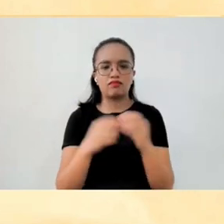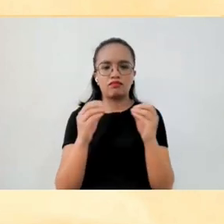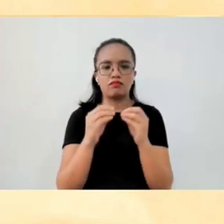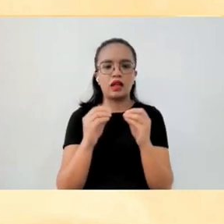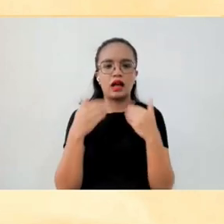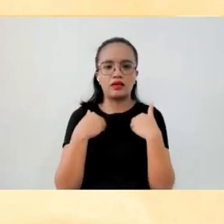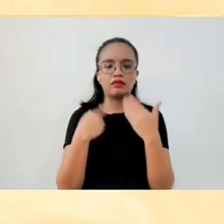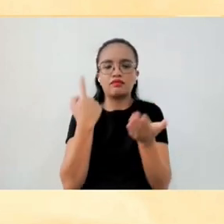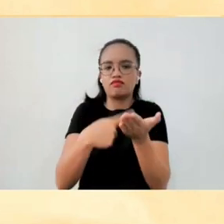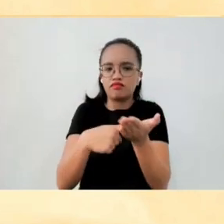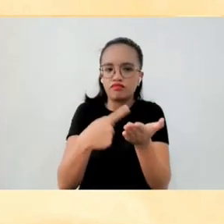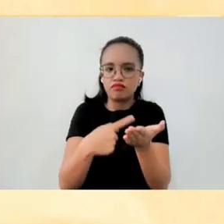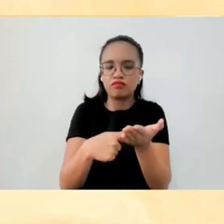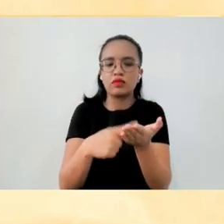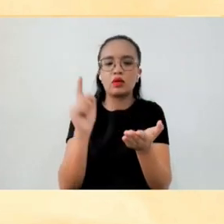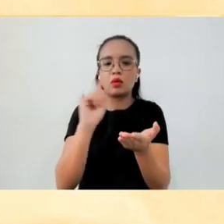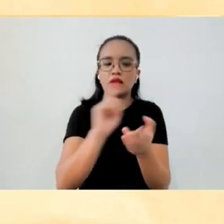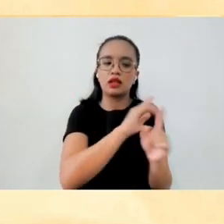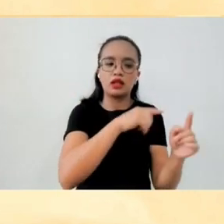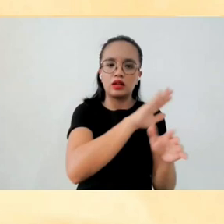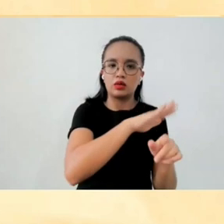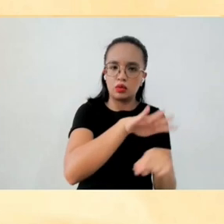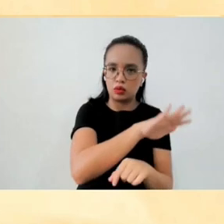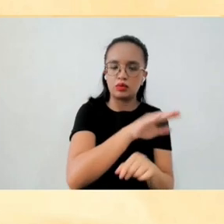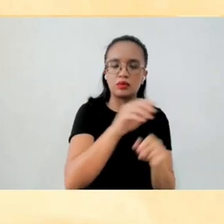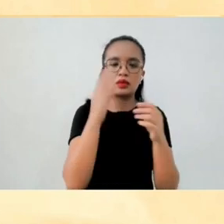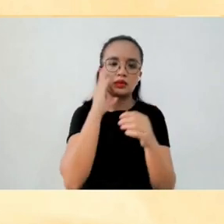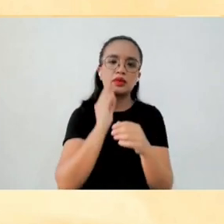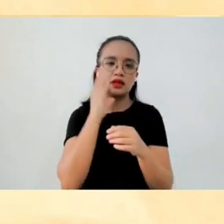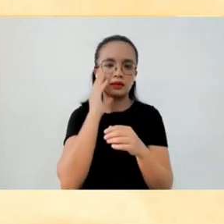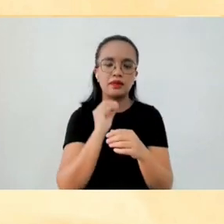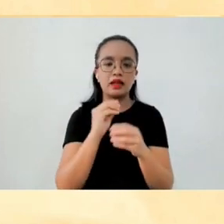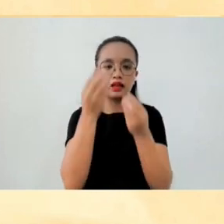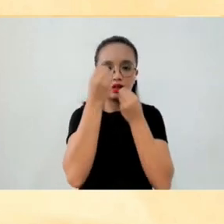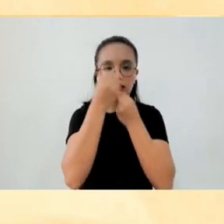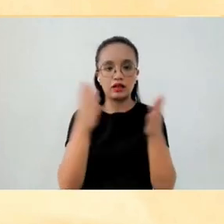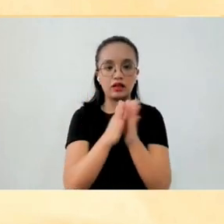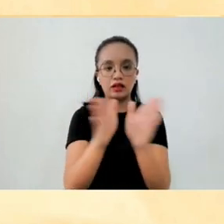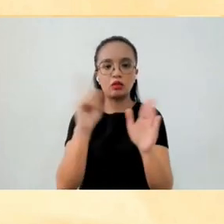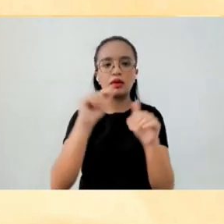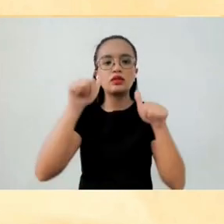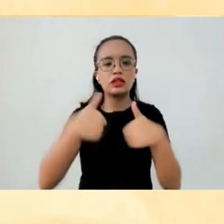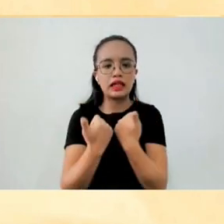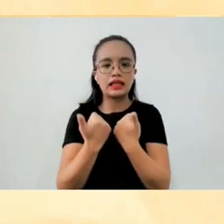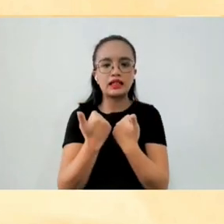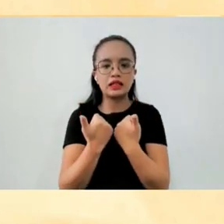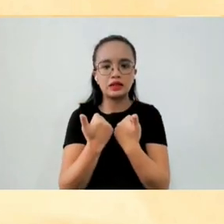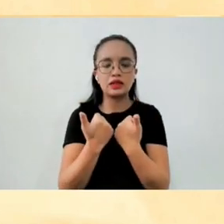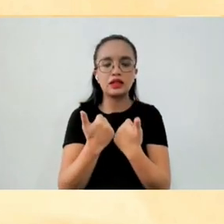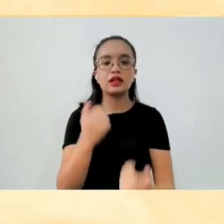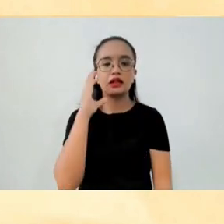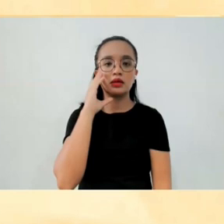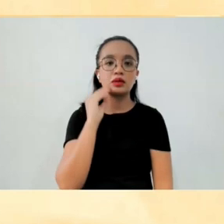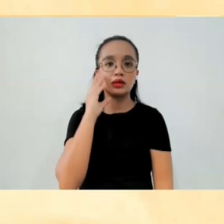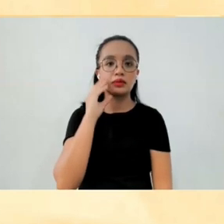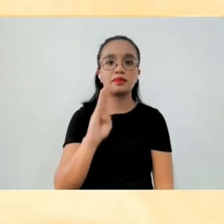discussion of these experiences and give a general overview of the challenges facing the Bangsamoro